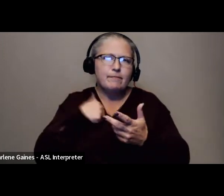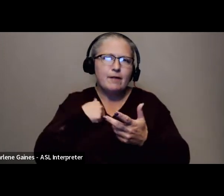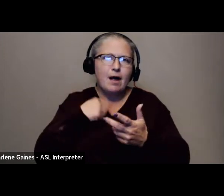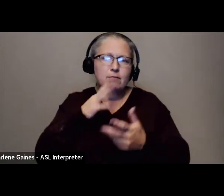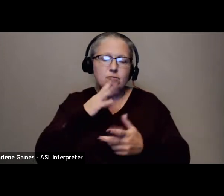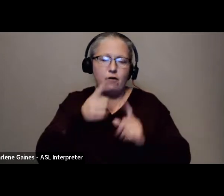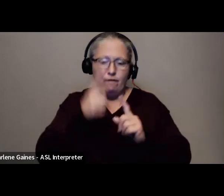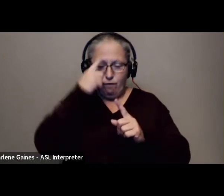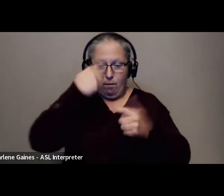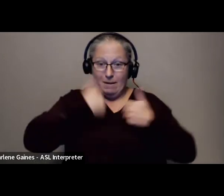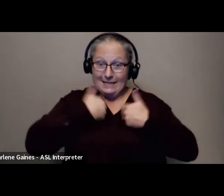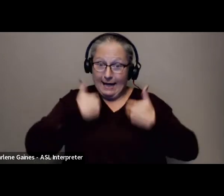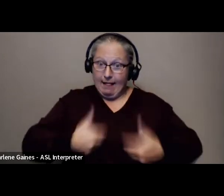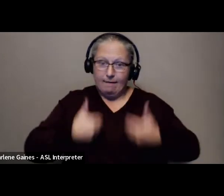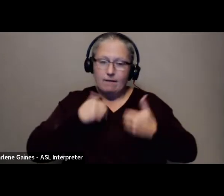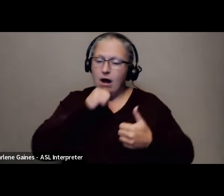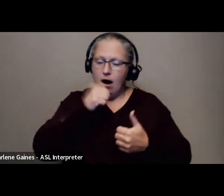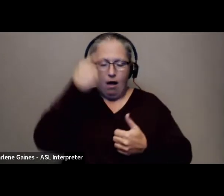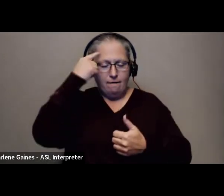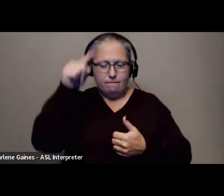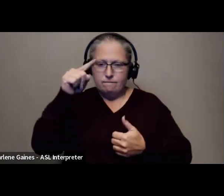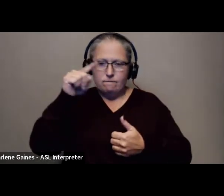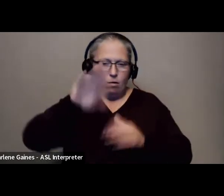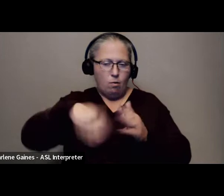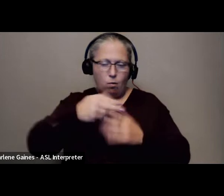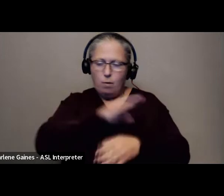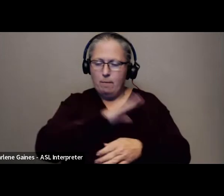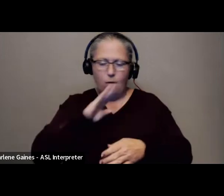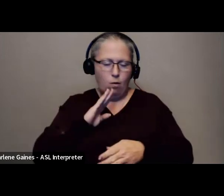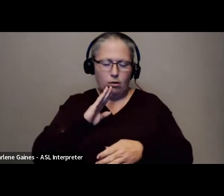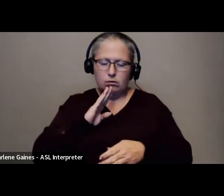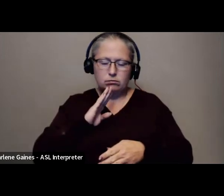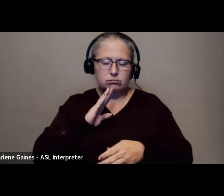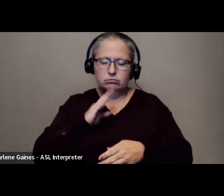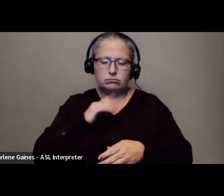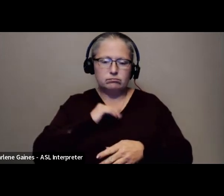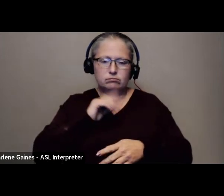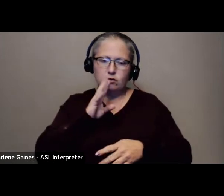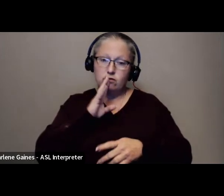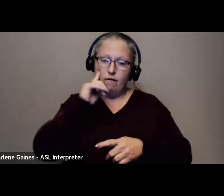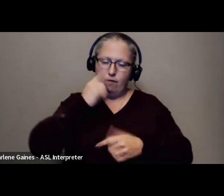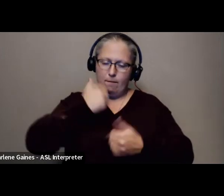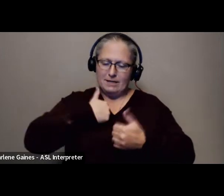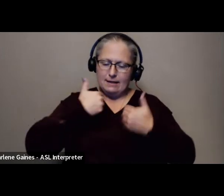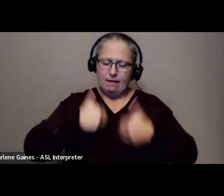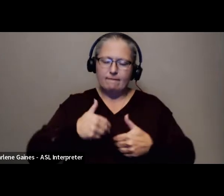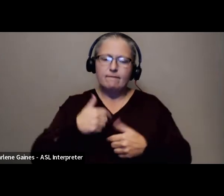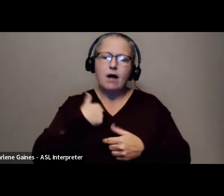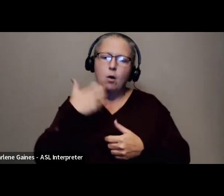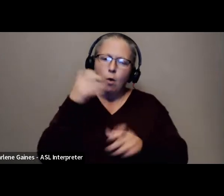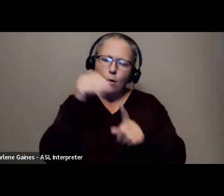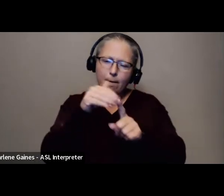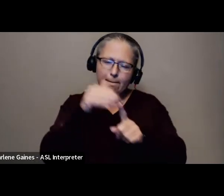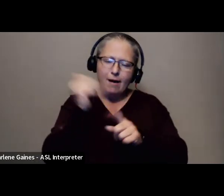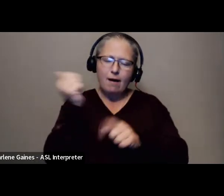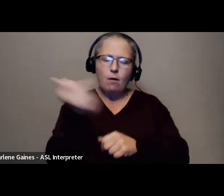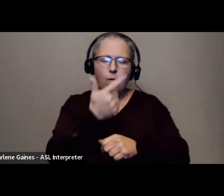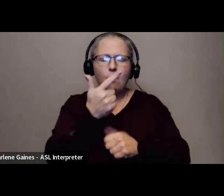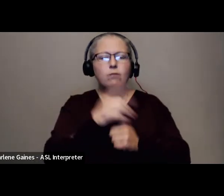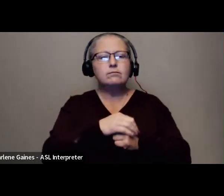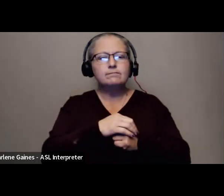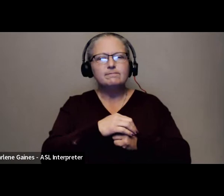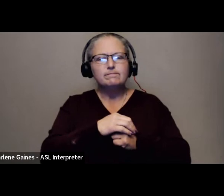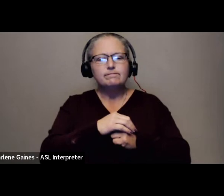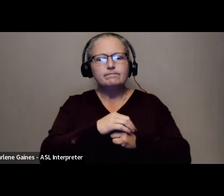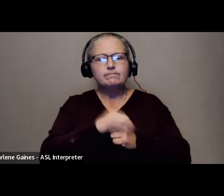speaking for myself. I'm not speaking for the entire board. But I just wanted to just remind us of